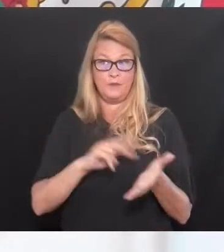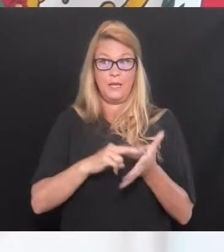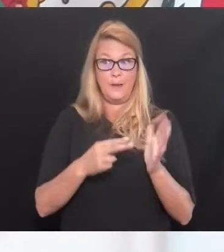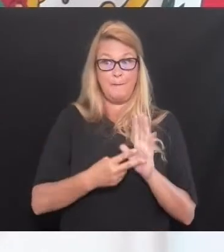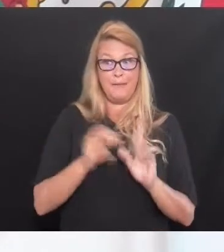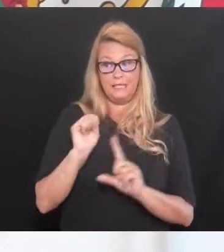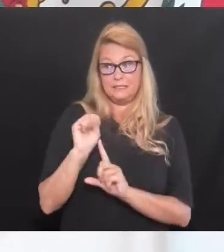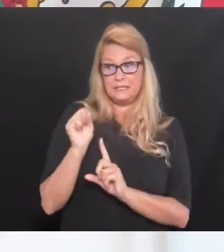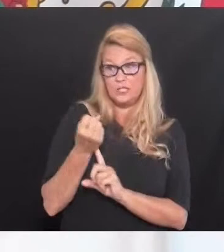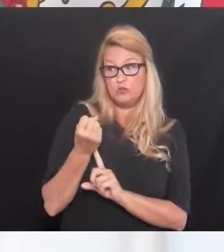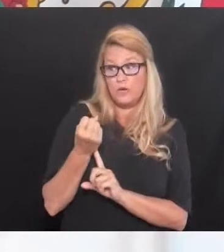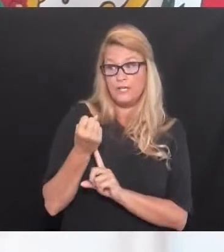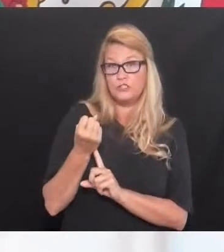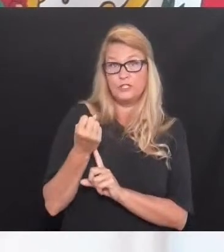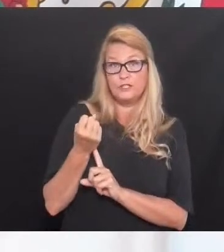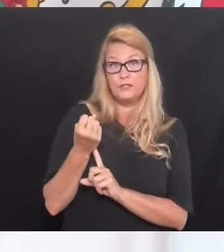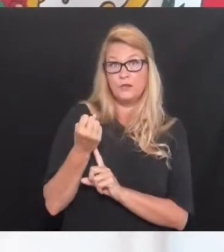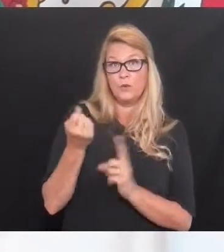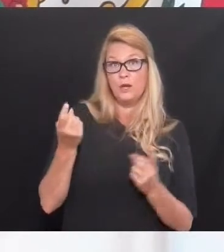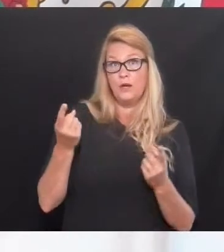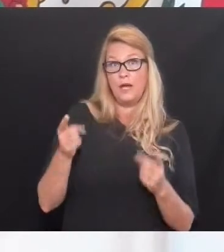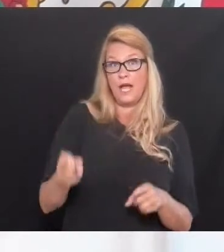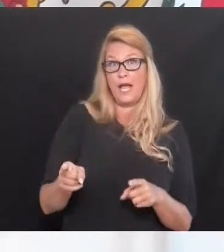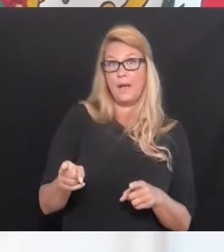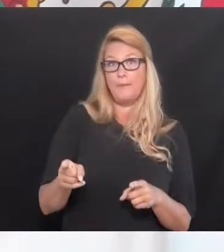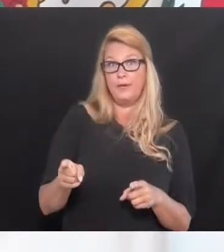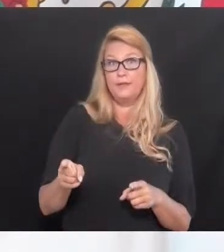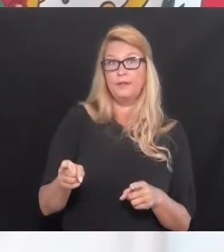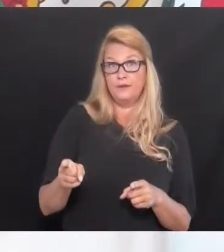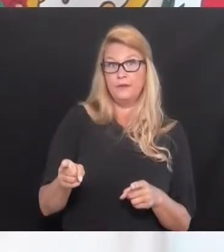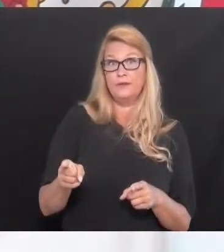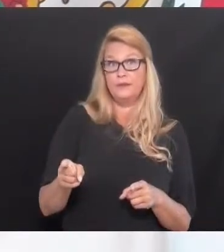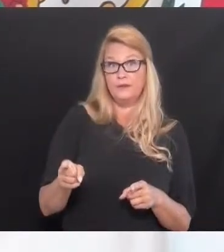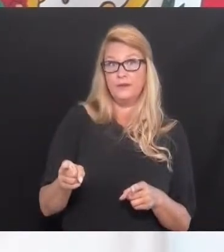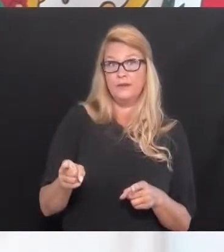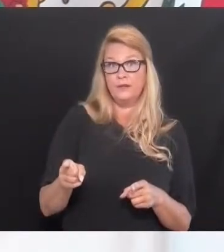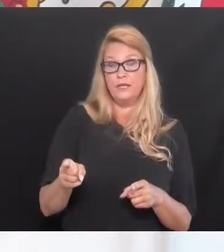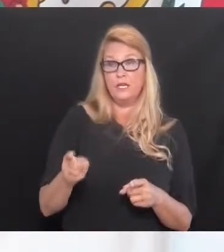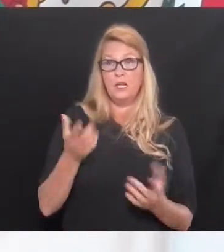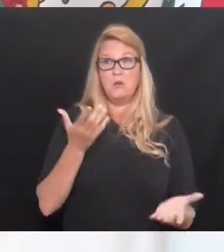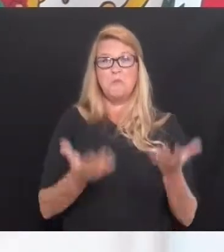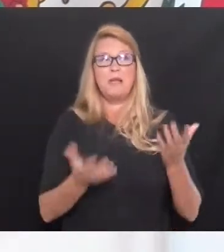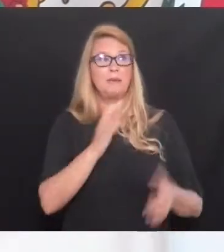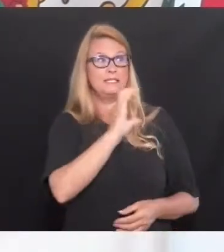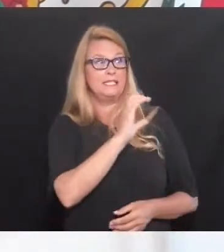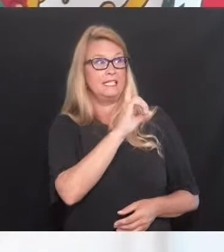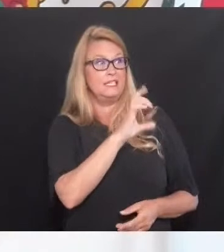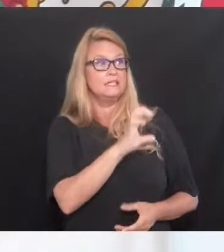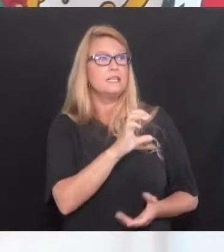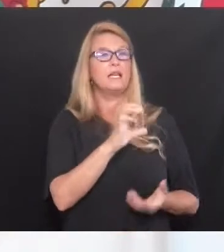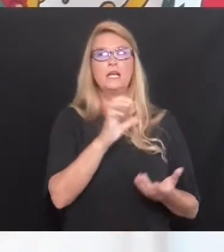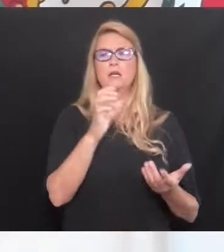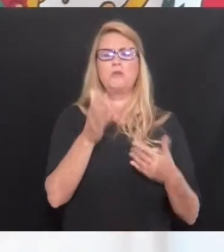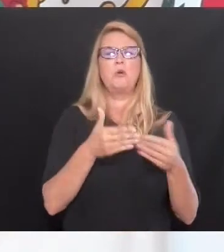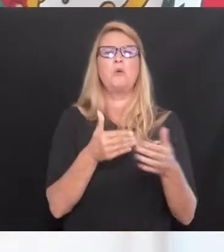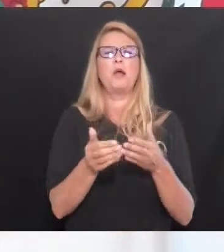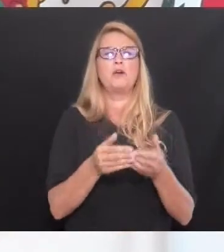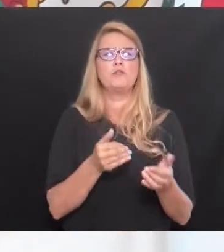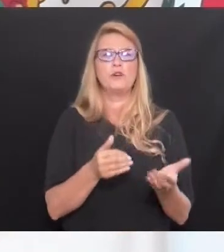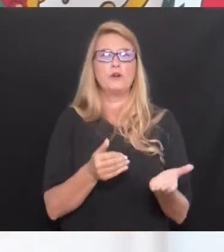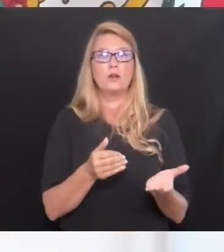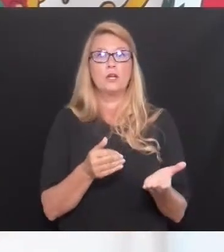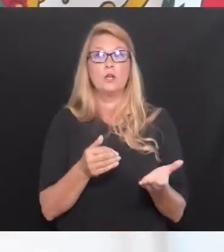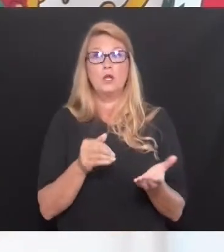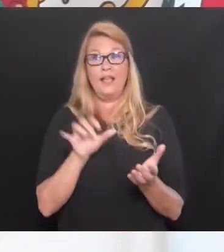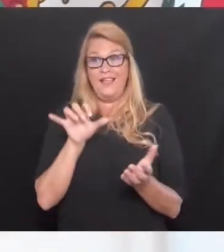where, because of bad things that can happen, whether it be the CDC or whomever, are we going to